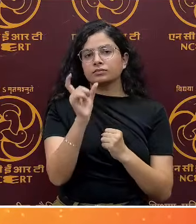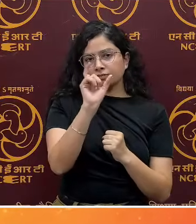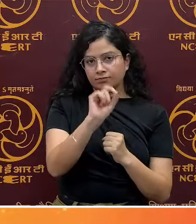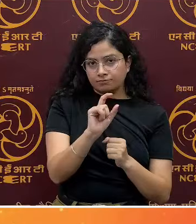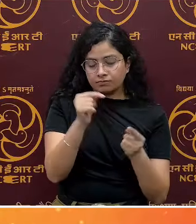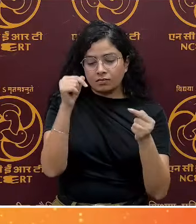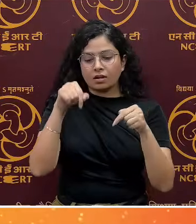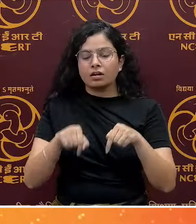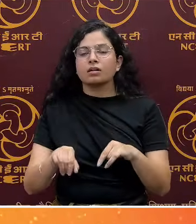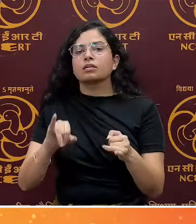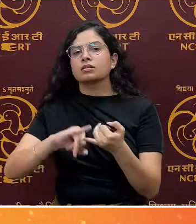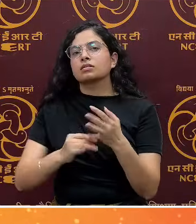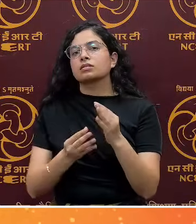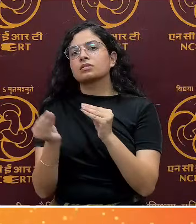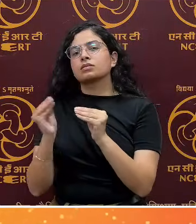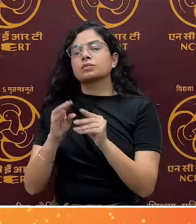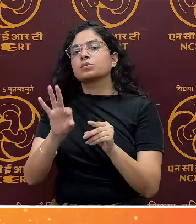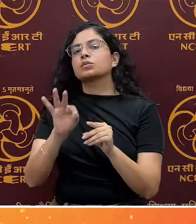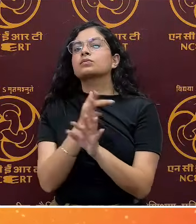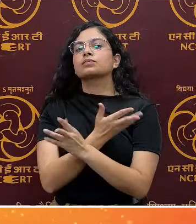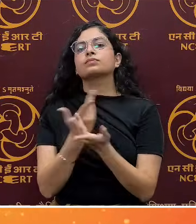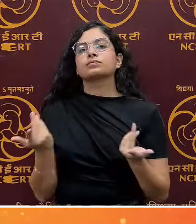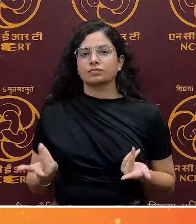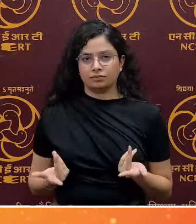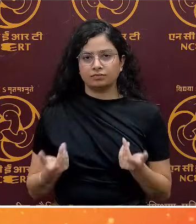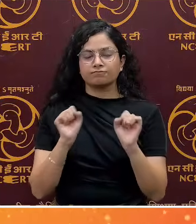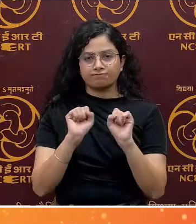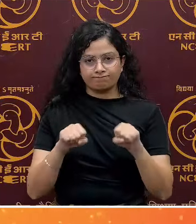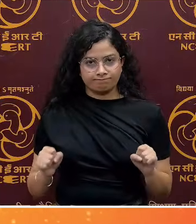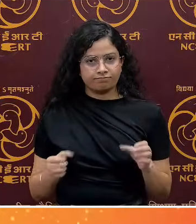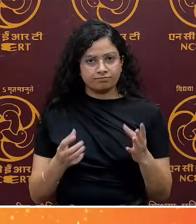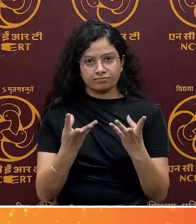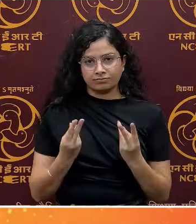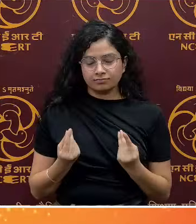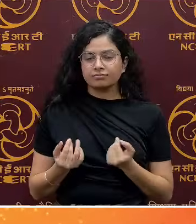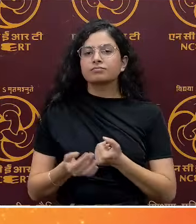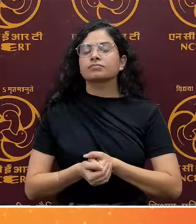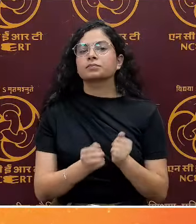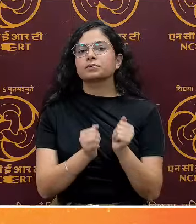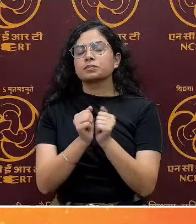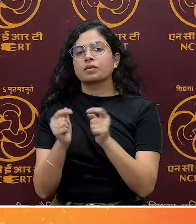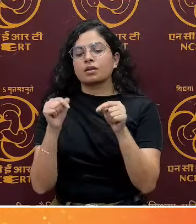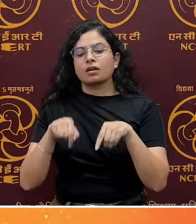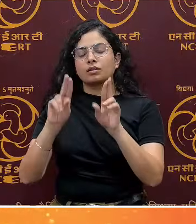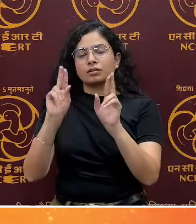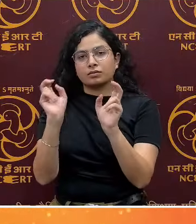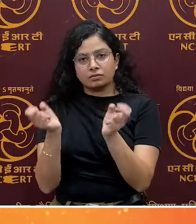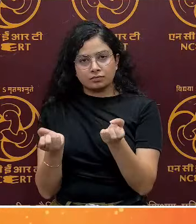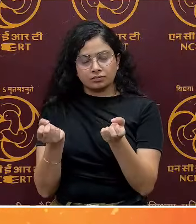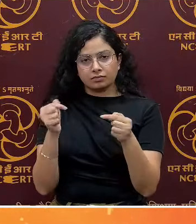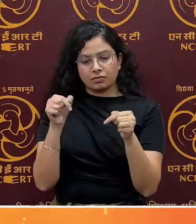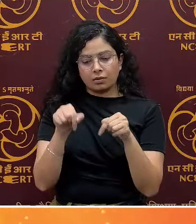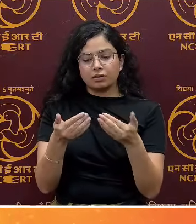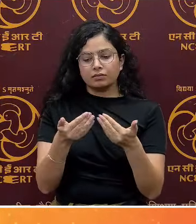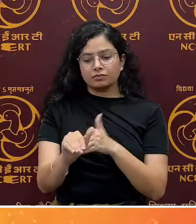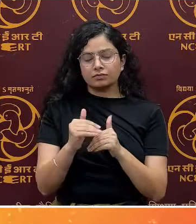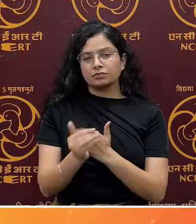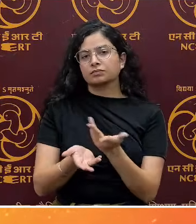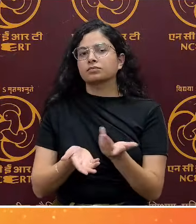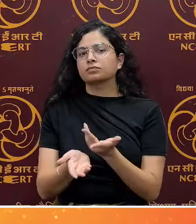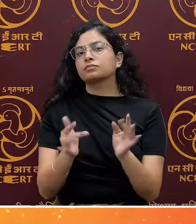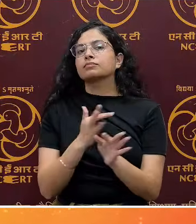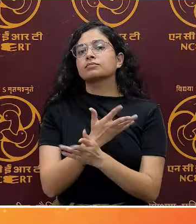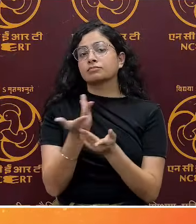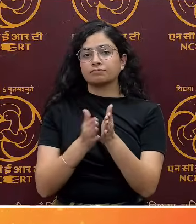the subject that we have taken up today is, of course, mathematics. And the topic that we are going to take is